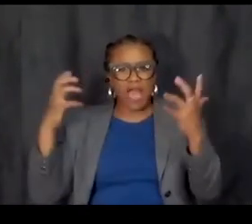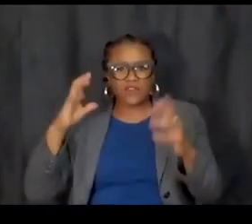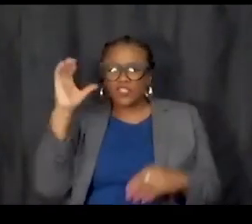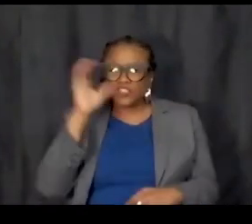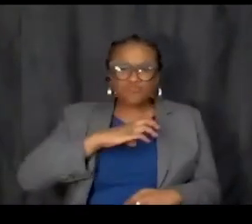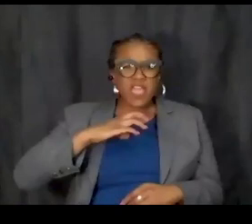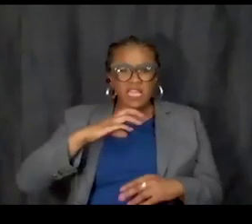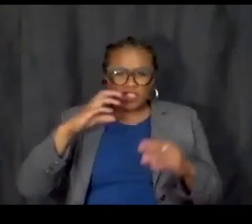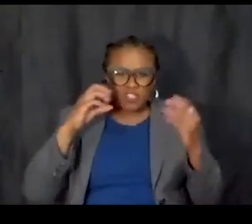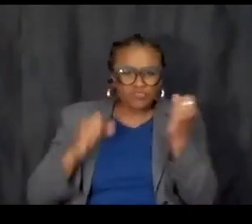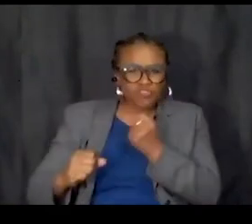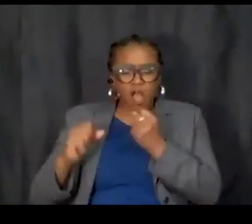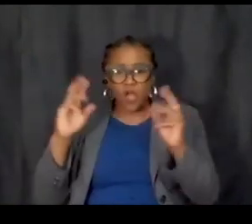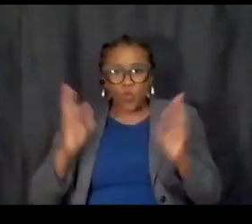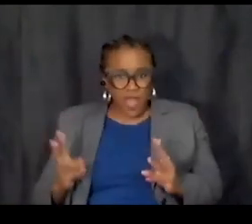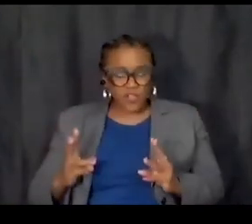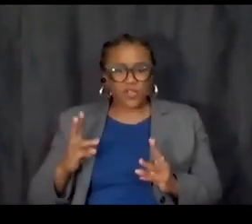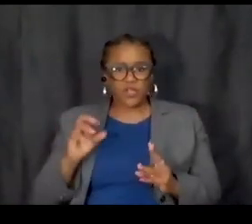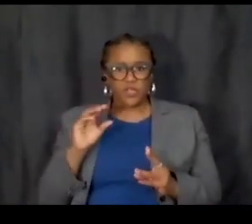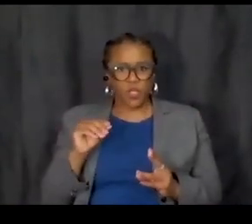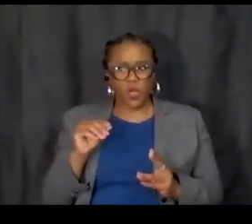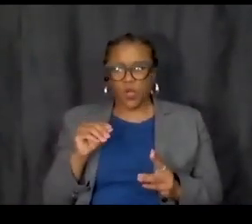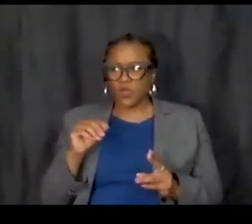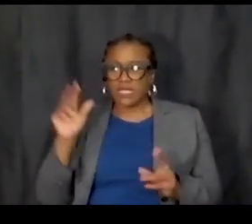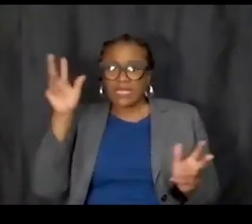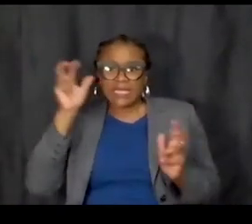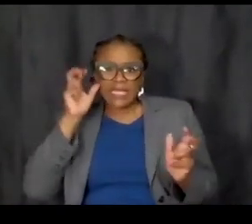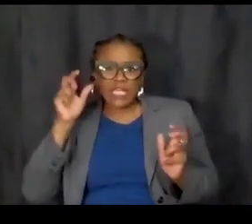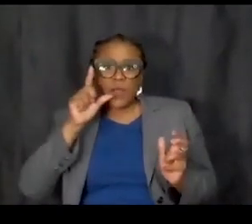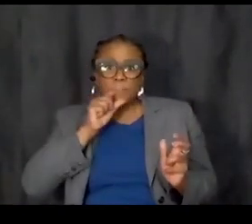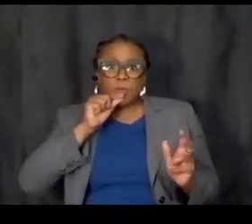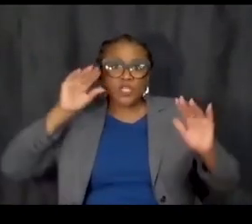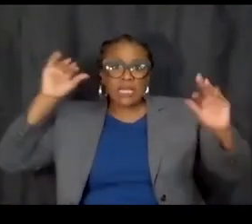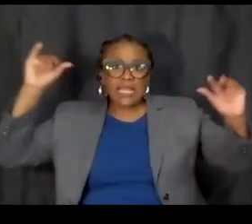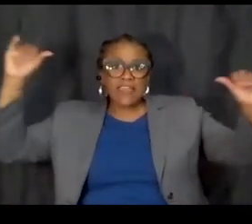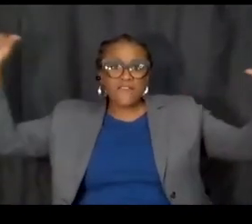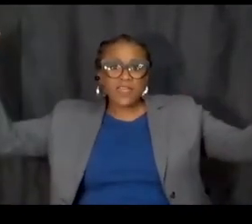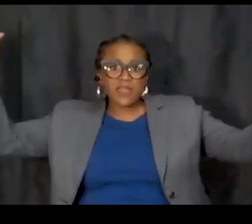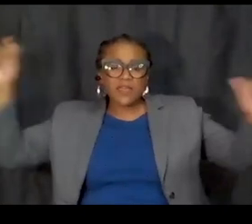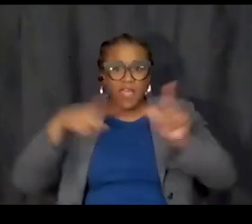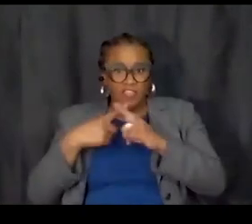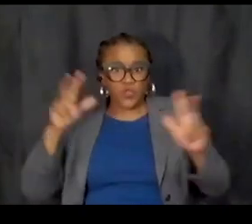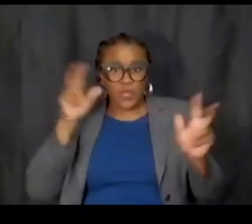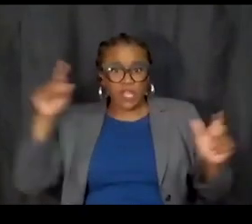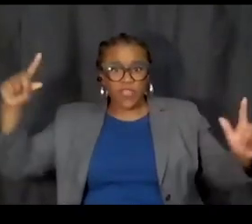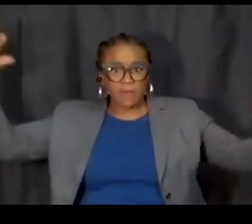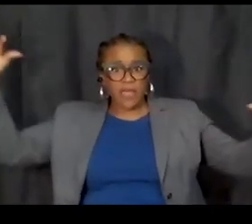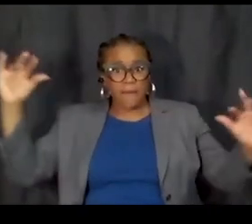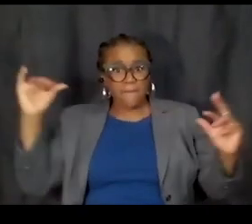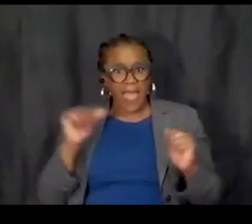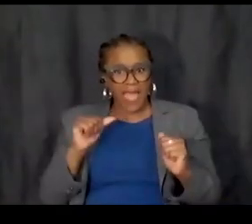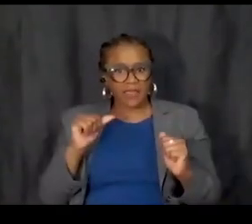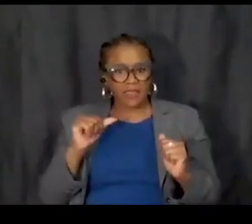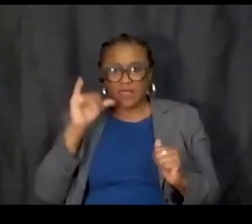you would hear the birds leaving, and then you would hear them come back. And that was like a new experience